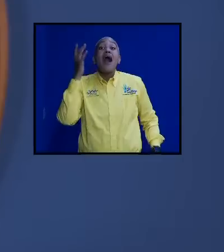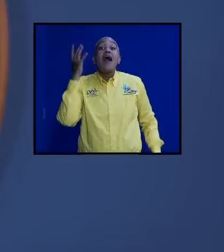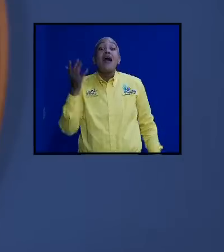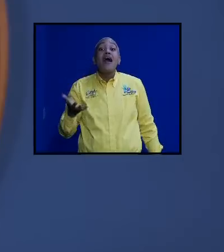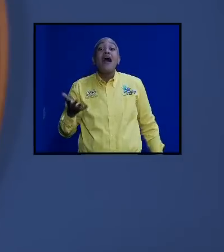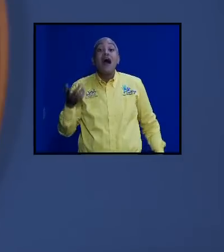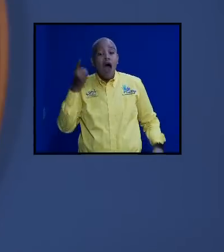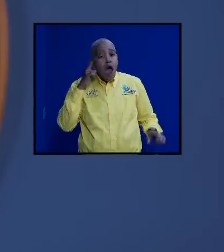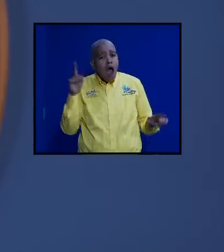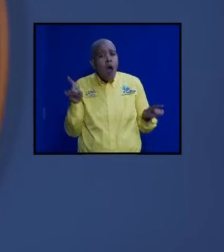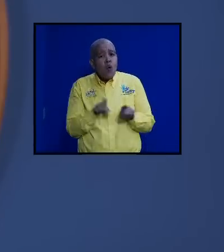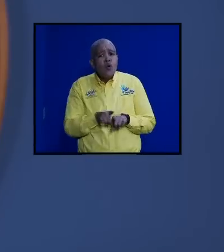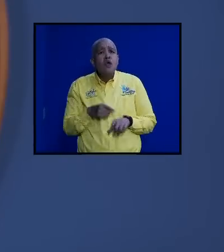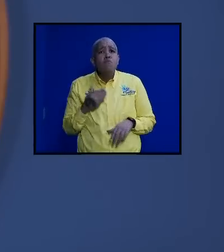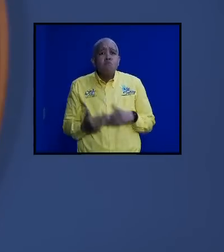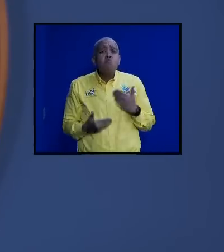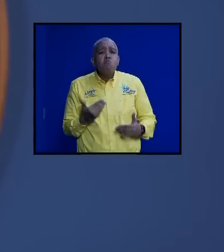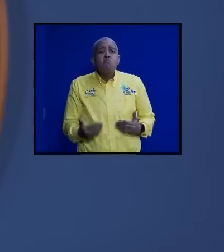a consensus.